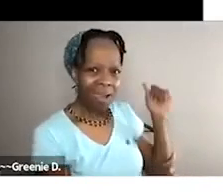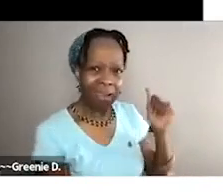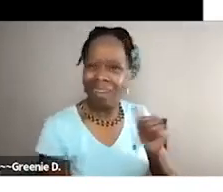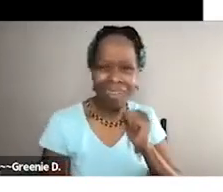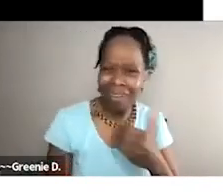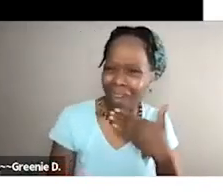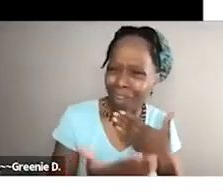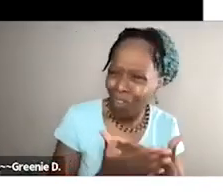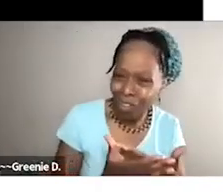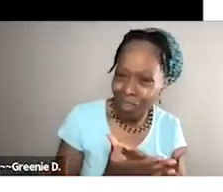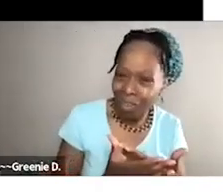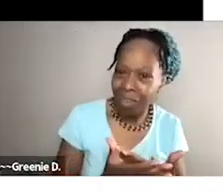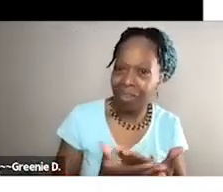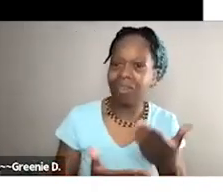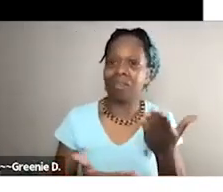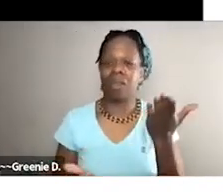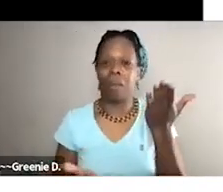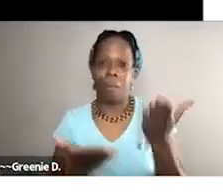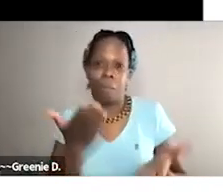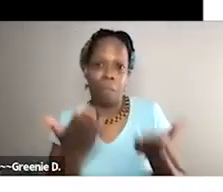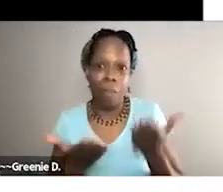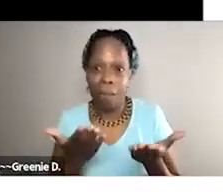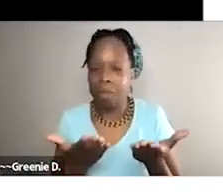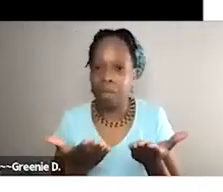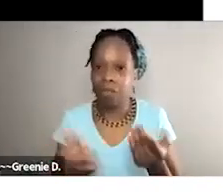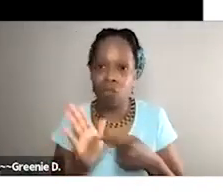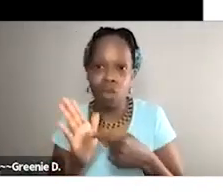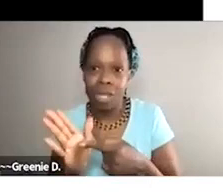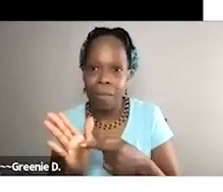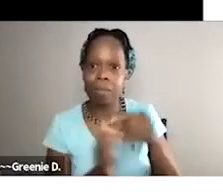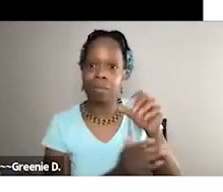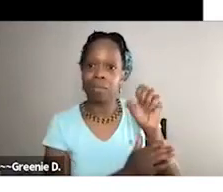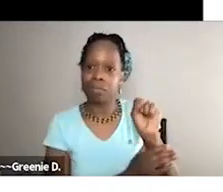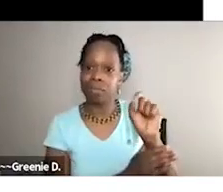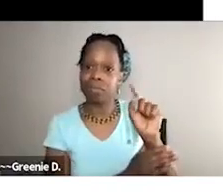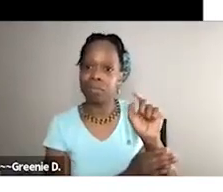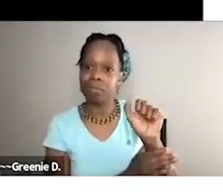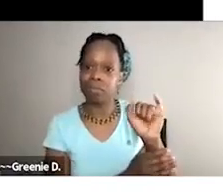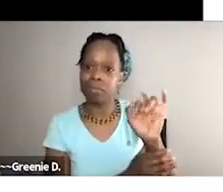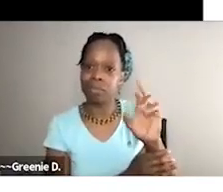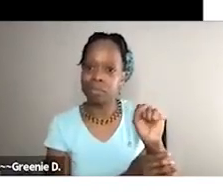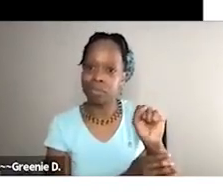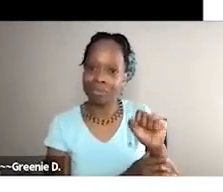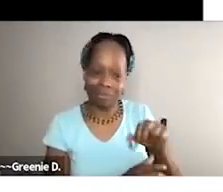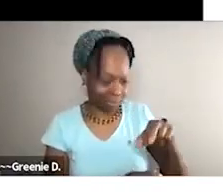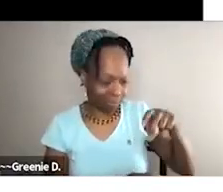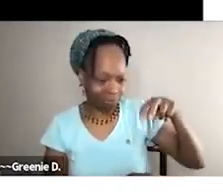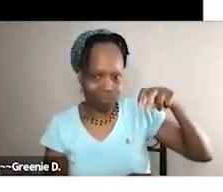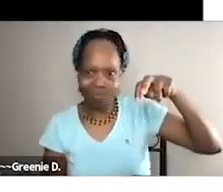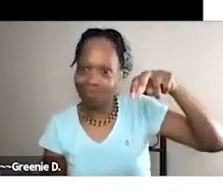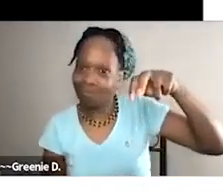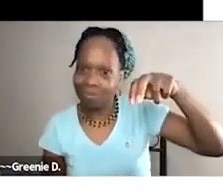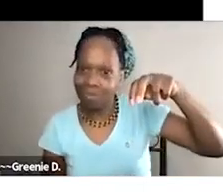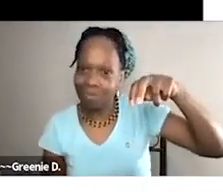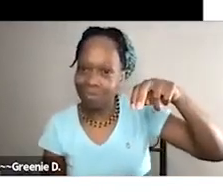very different because obviously maybe stairs were a big feature that was put in or something like that? And obviously that's just sort of the